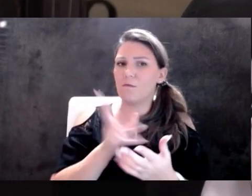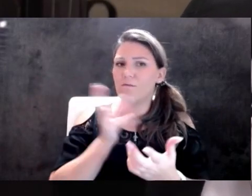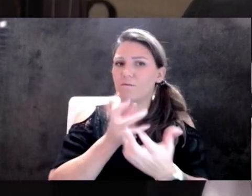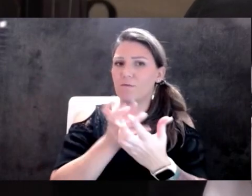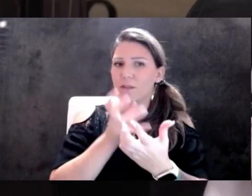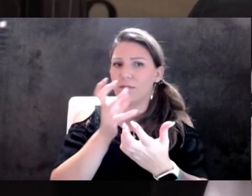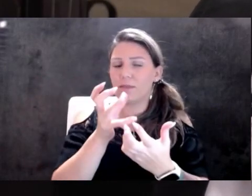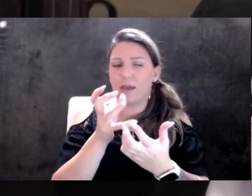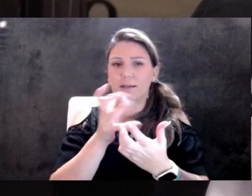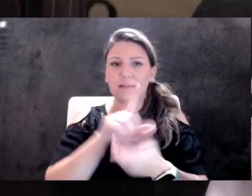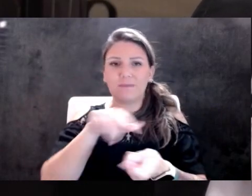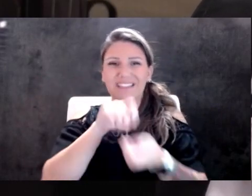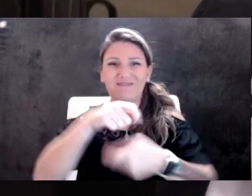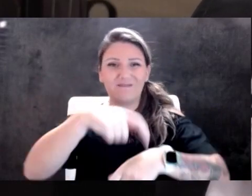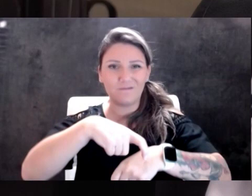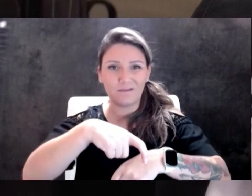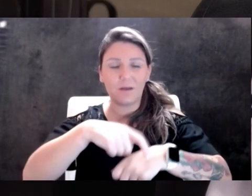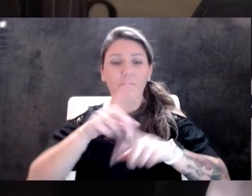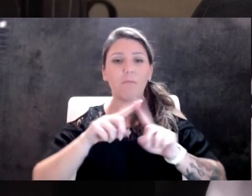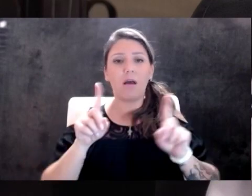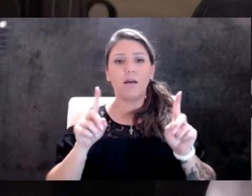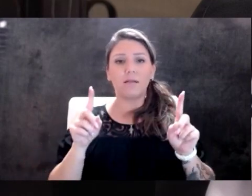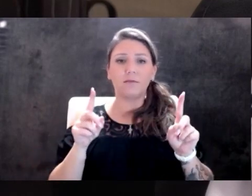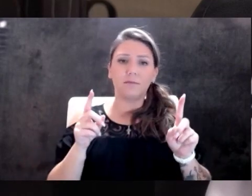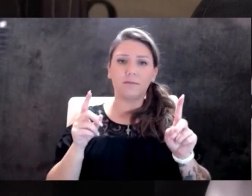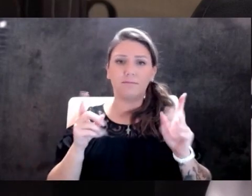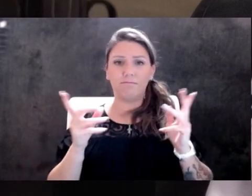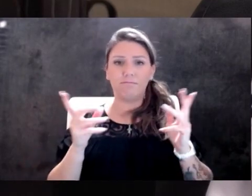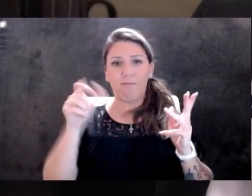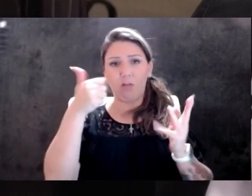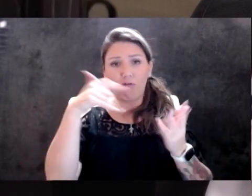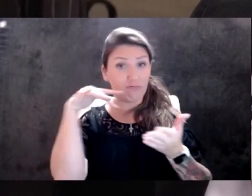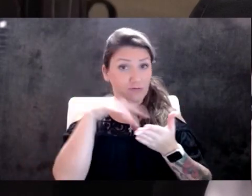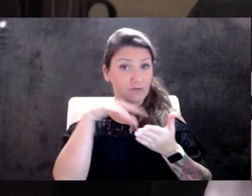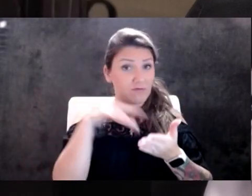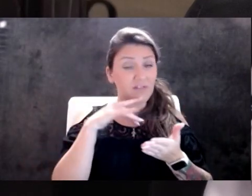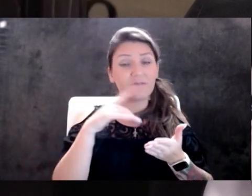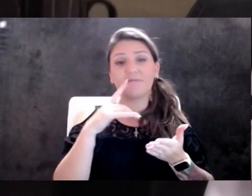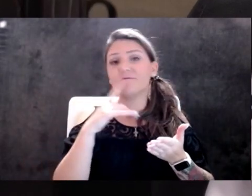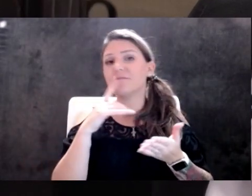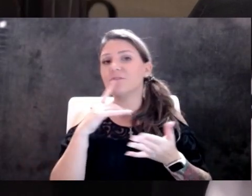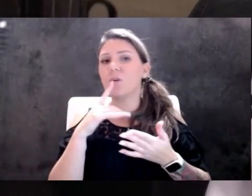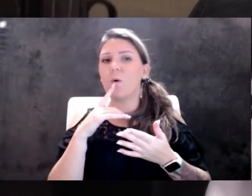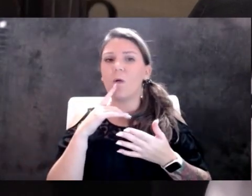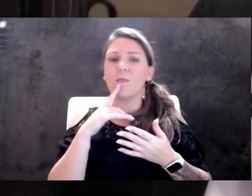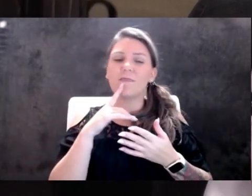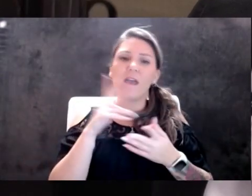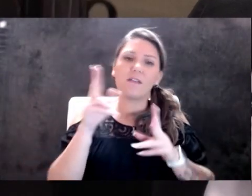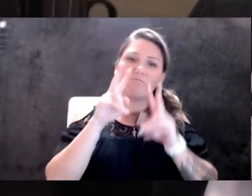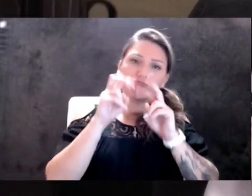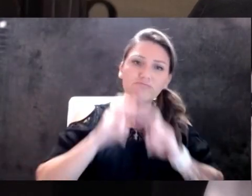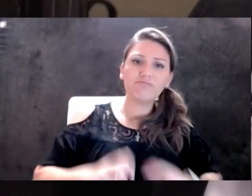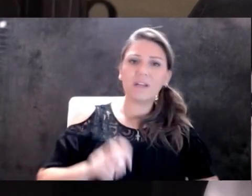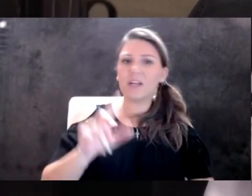condition. But some of the other studies that are looking at toxicities and side effects,